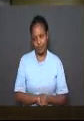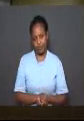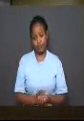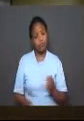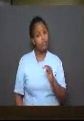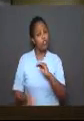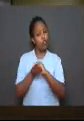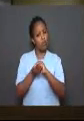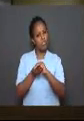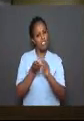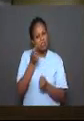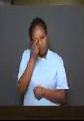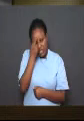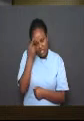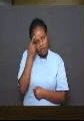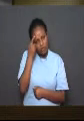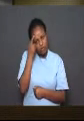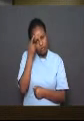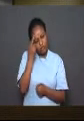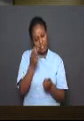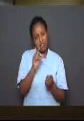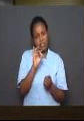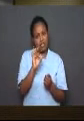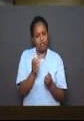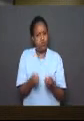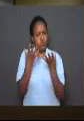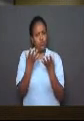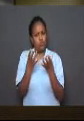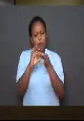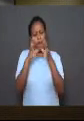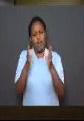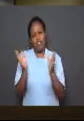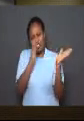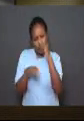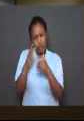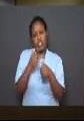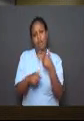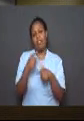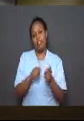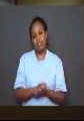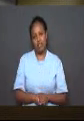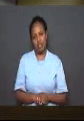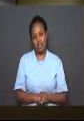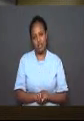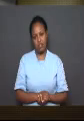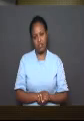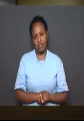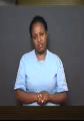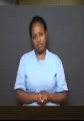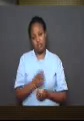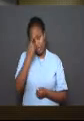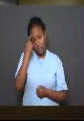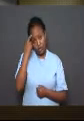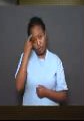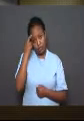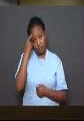Corruption causes many social problems. It breeds fear because people do not know who